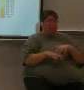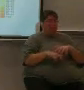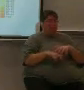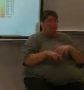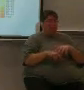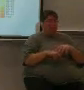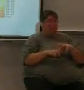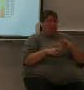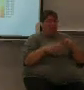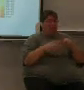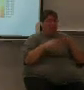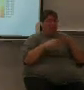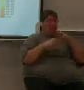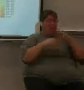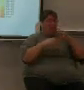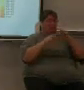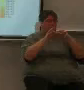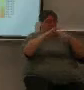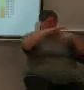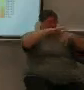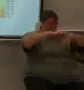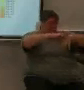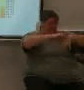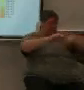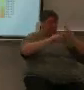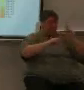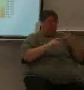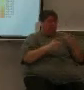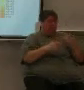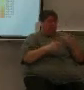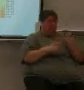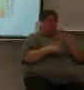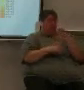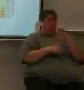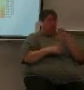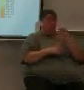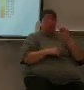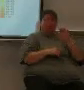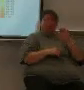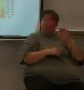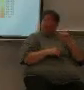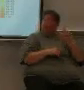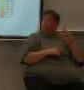dissolves into that water, what immediately forms?